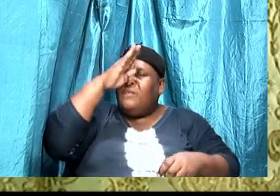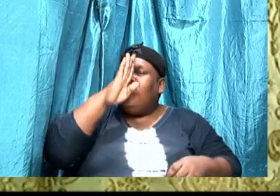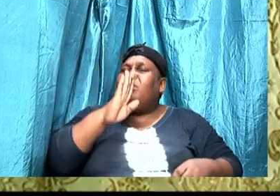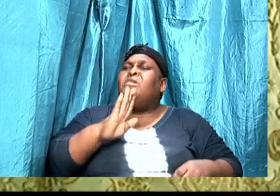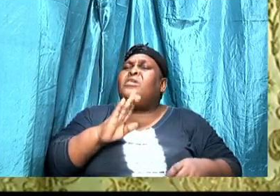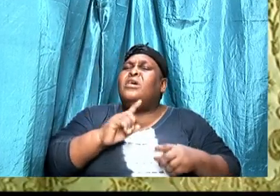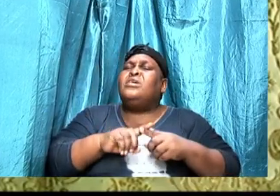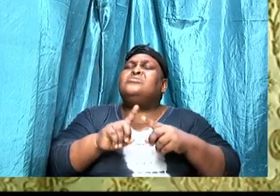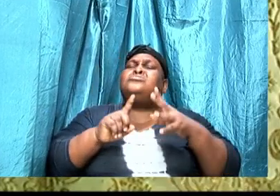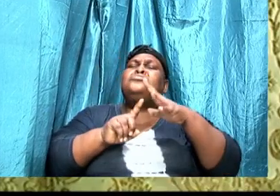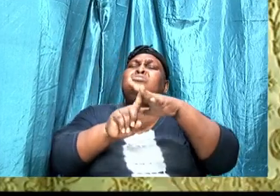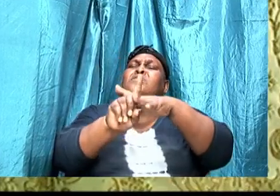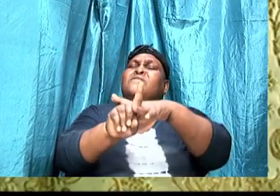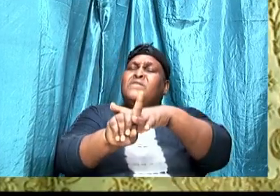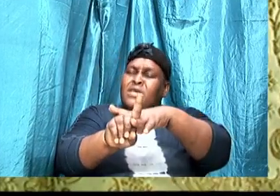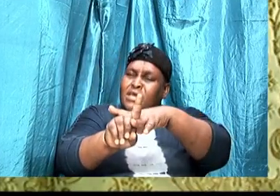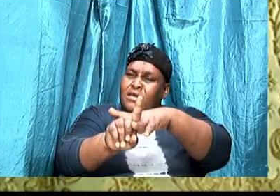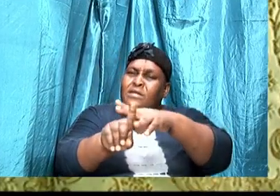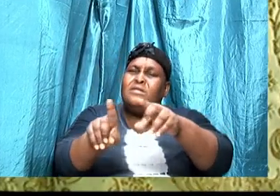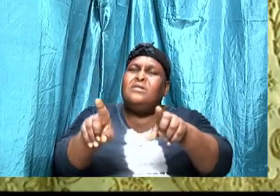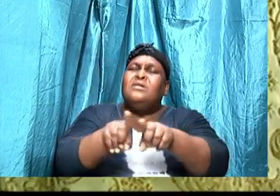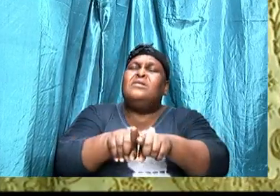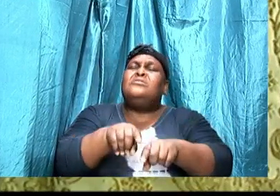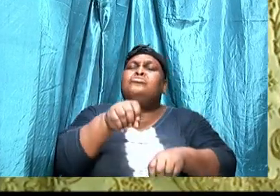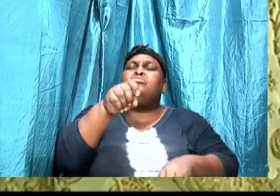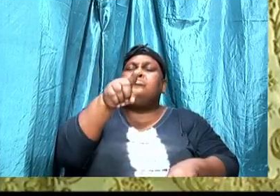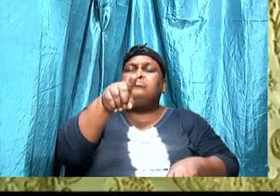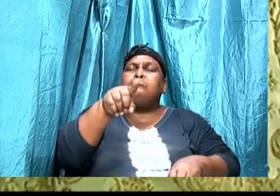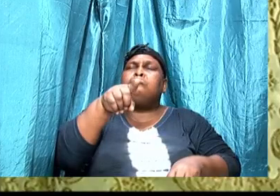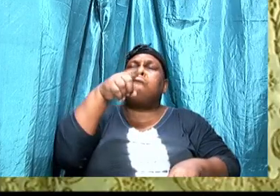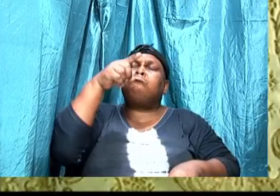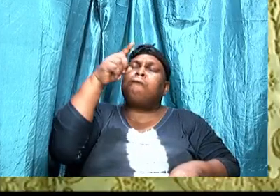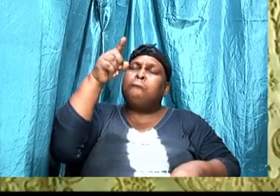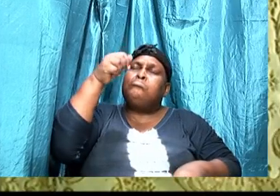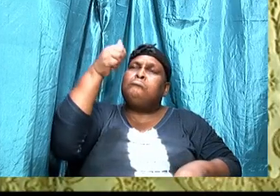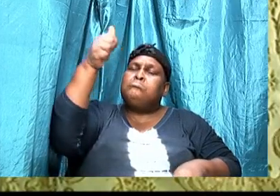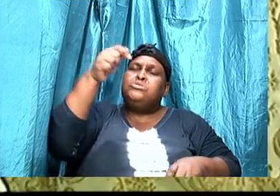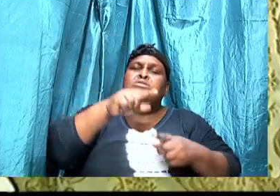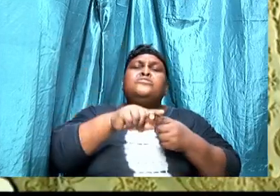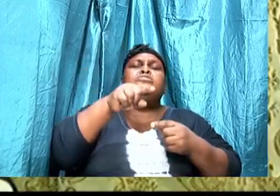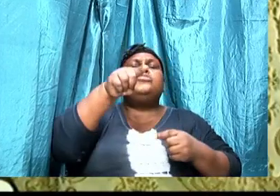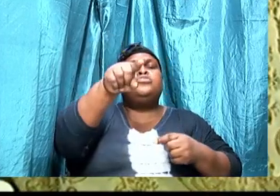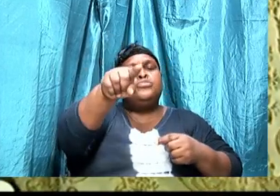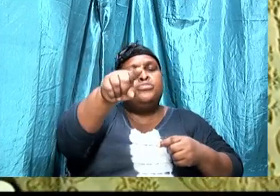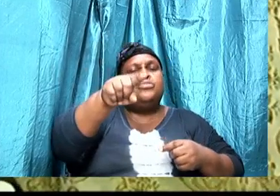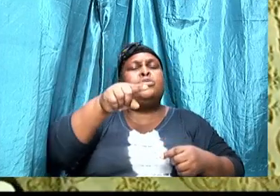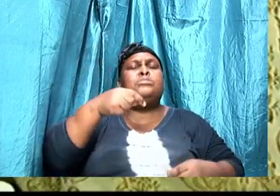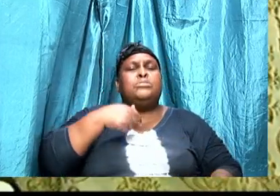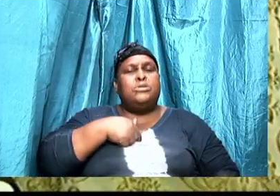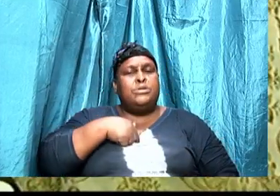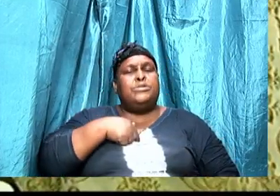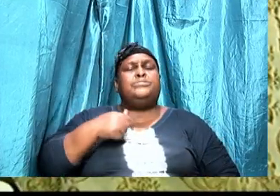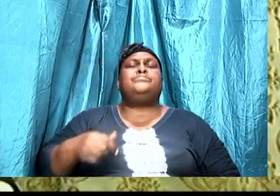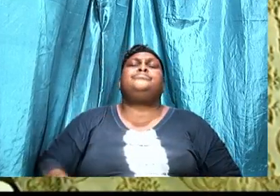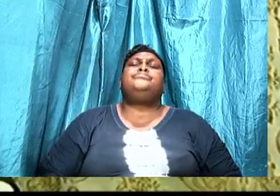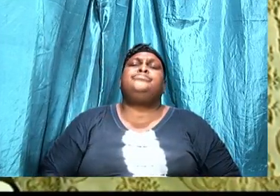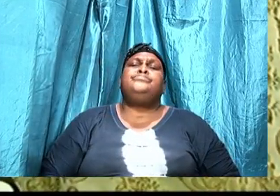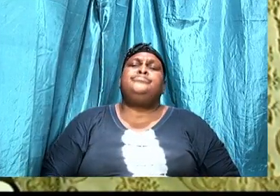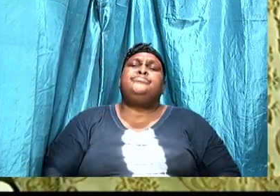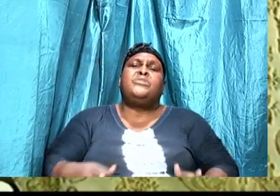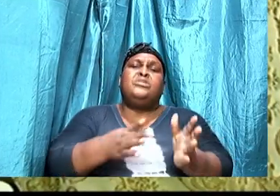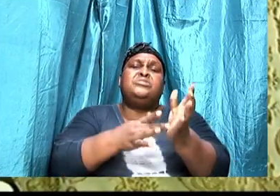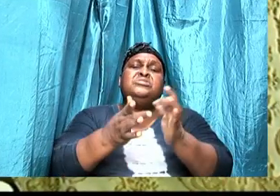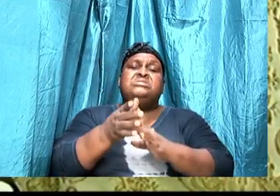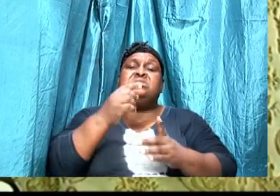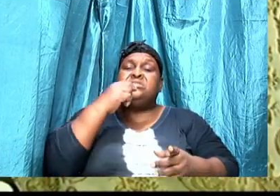to reveal more aspects of himself to us. And so Jesus said,